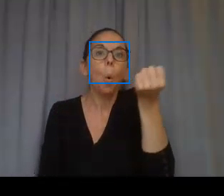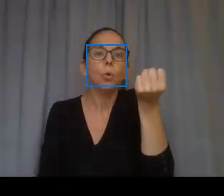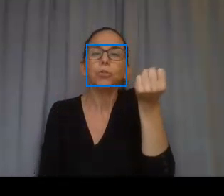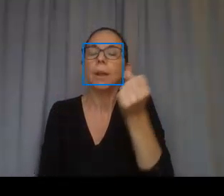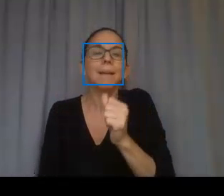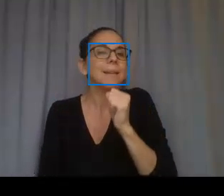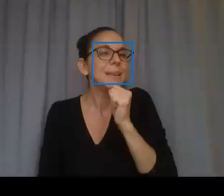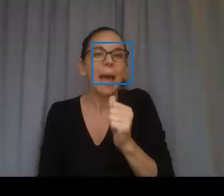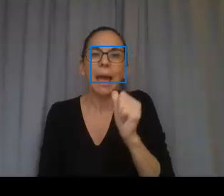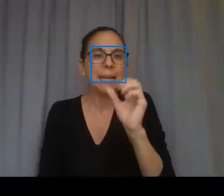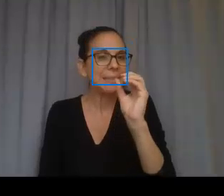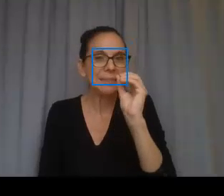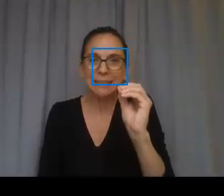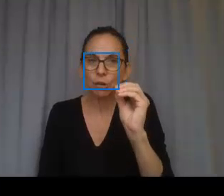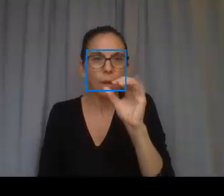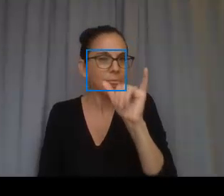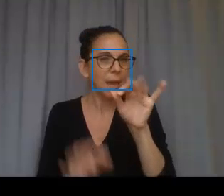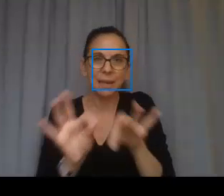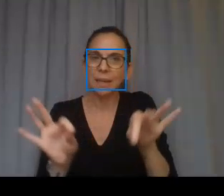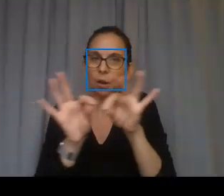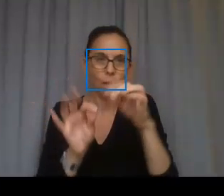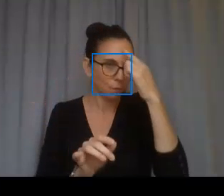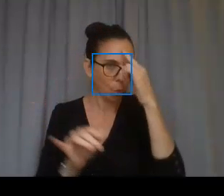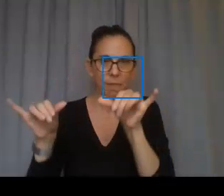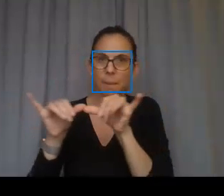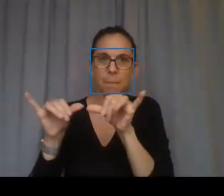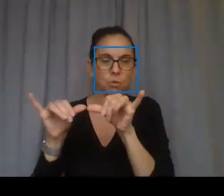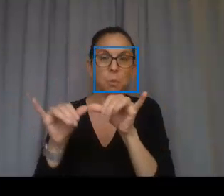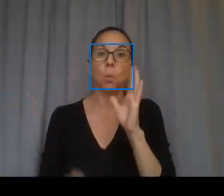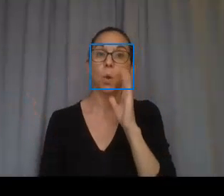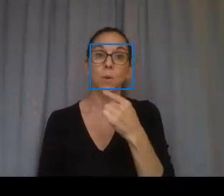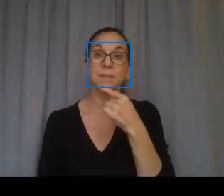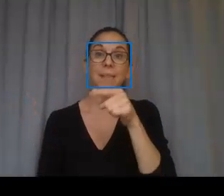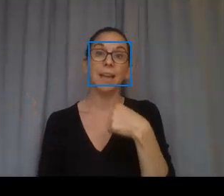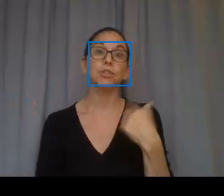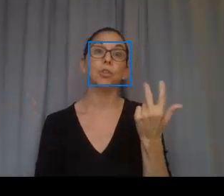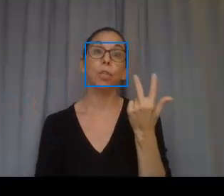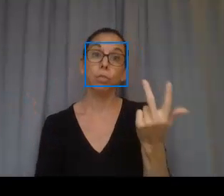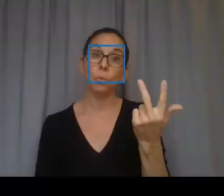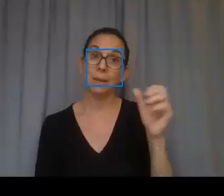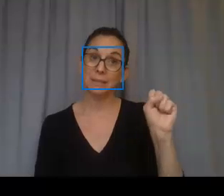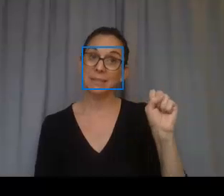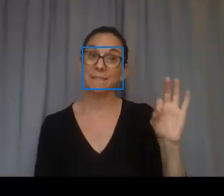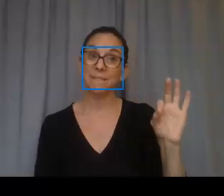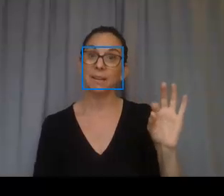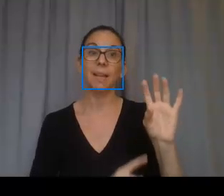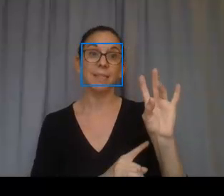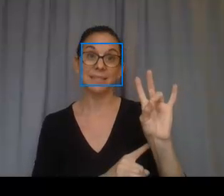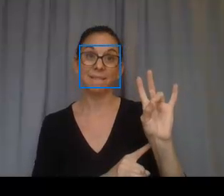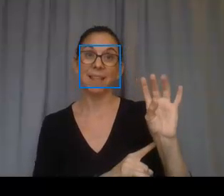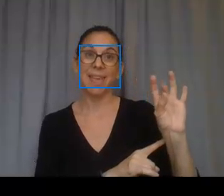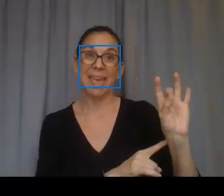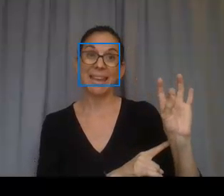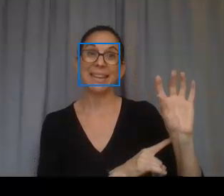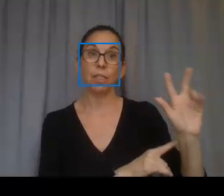not zeros that are significant to the measurement. So that we would say that this has 3 significant figures, the 7, the 8, and the